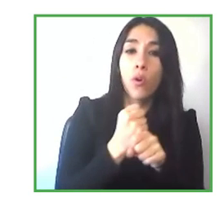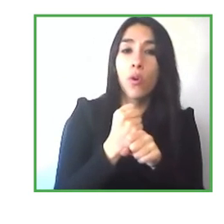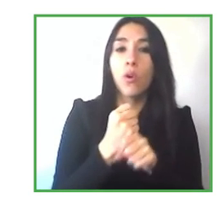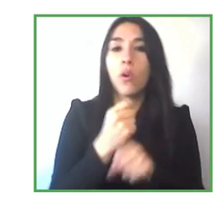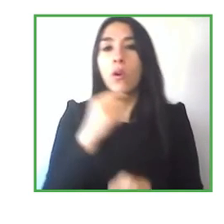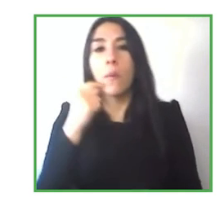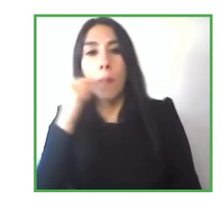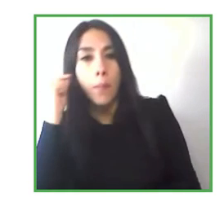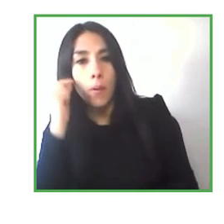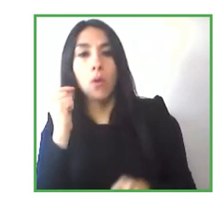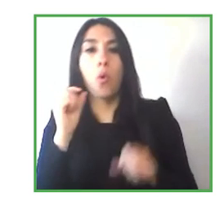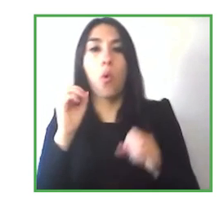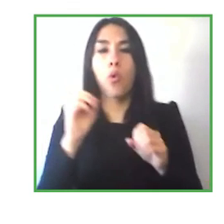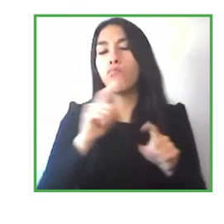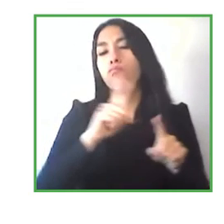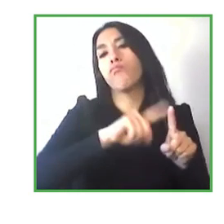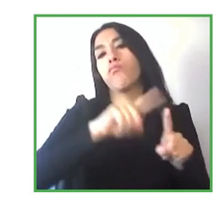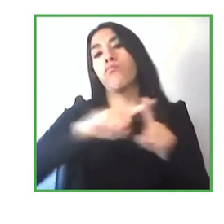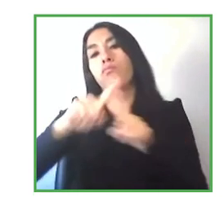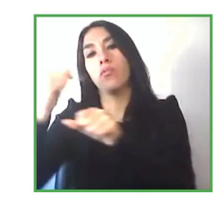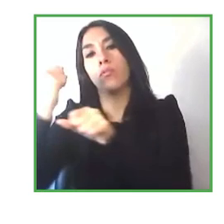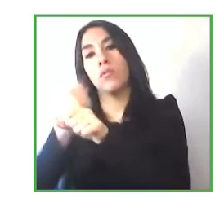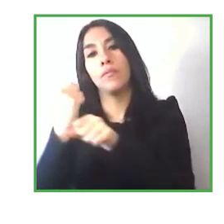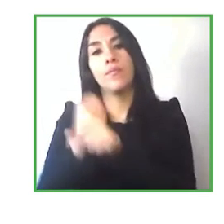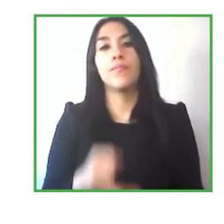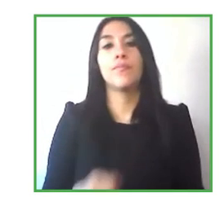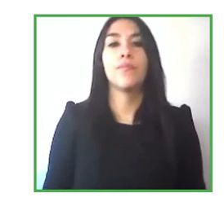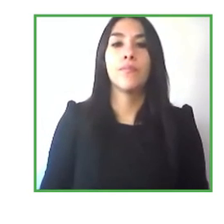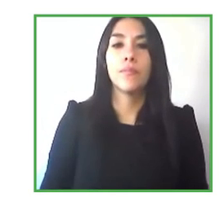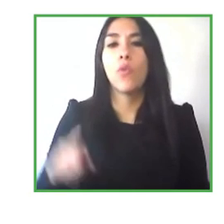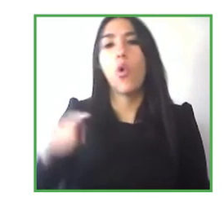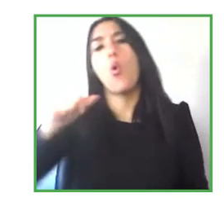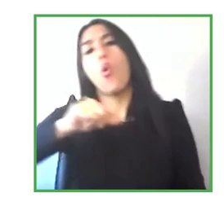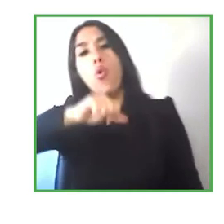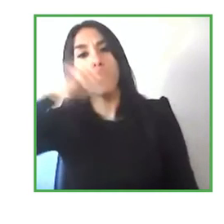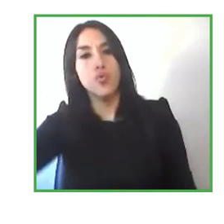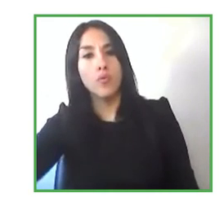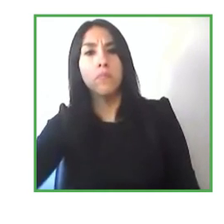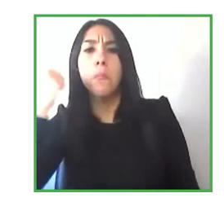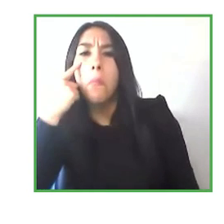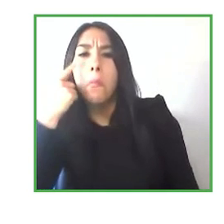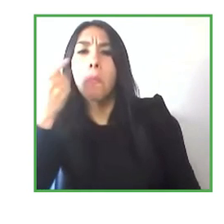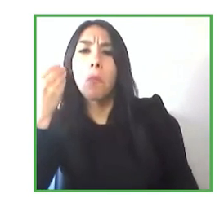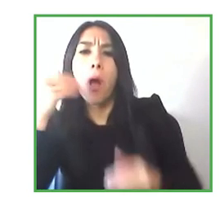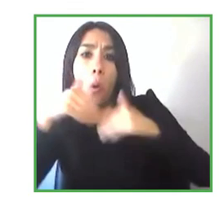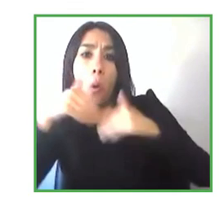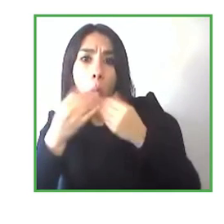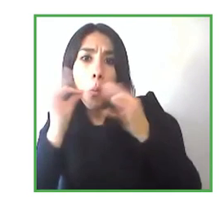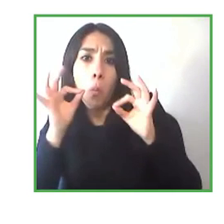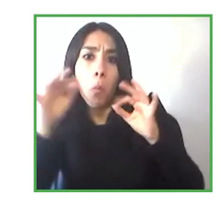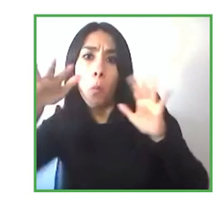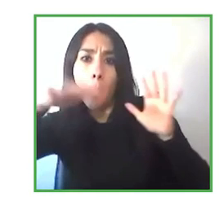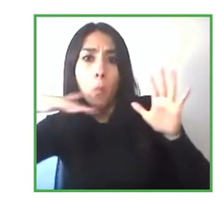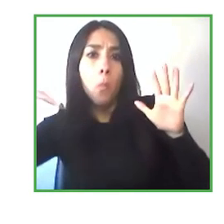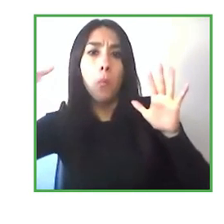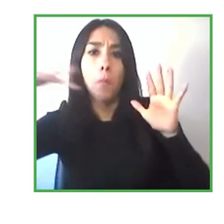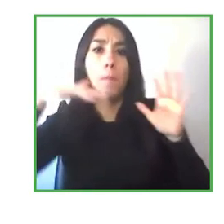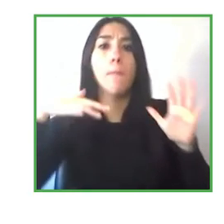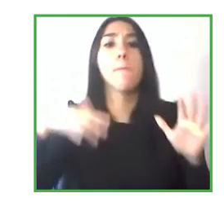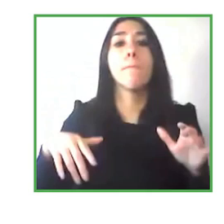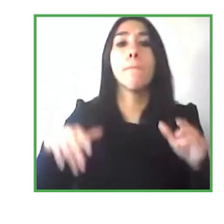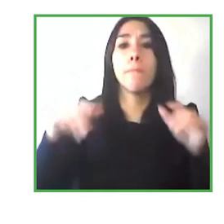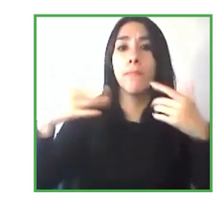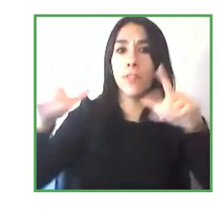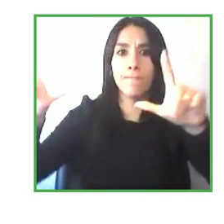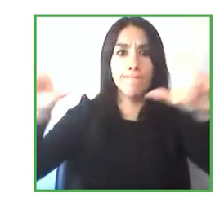for people to get jobs in these sectors and how are they not yet inclusive and accessible